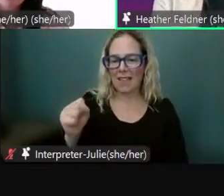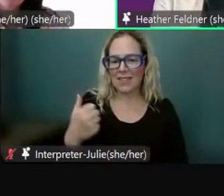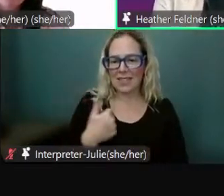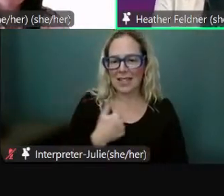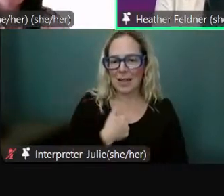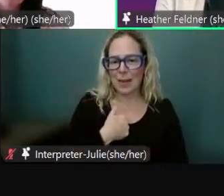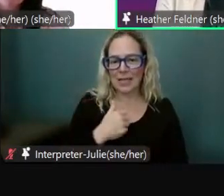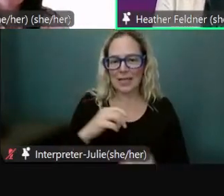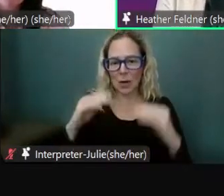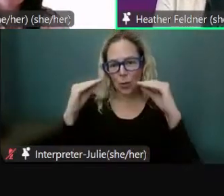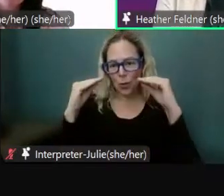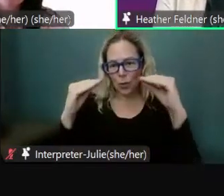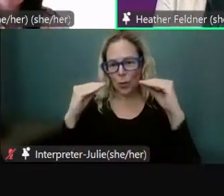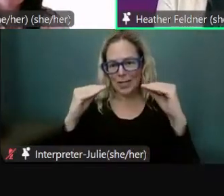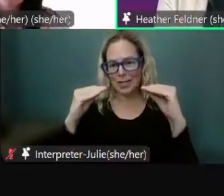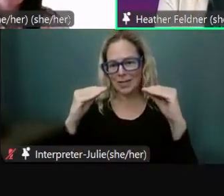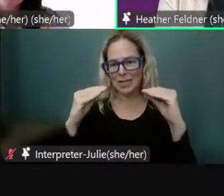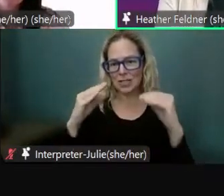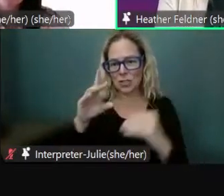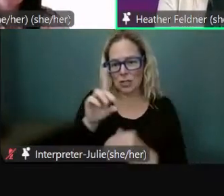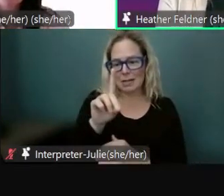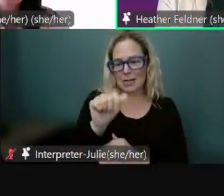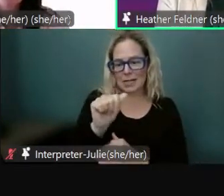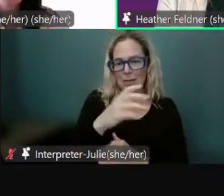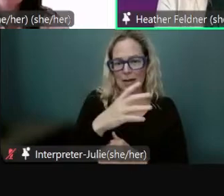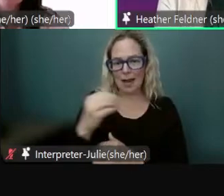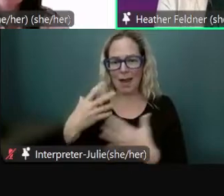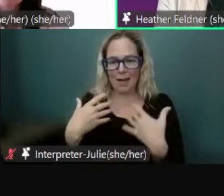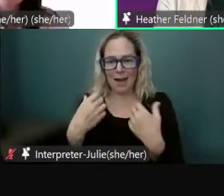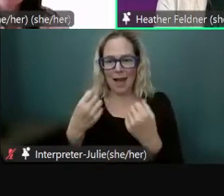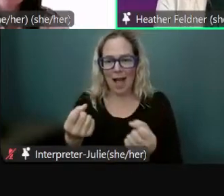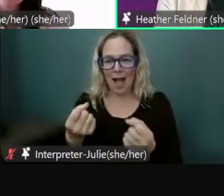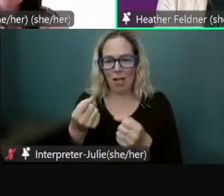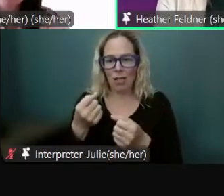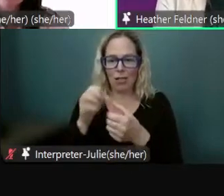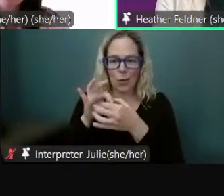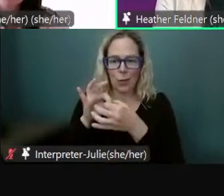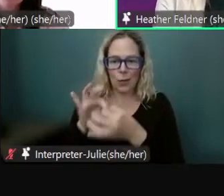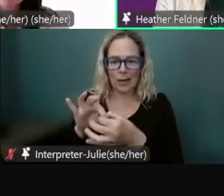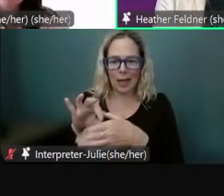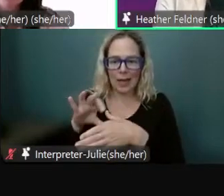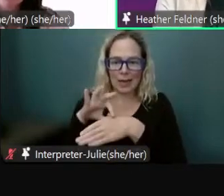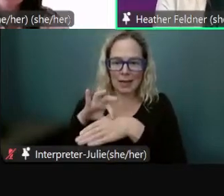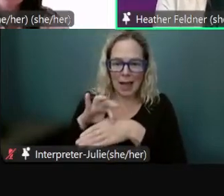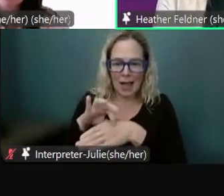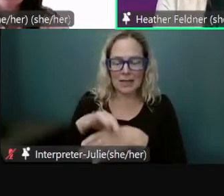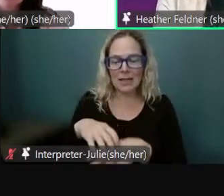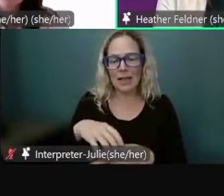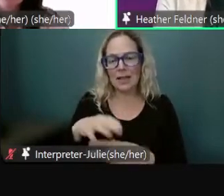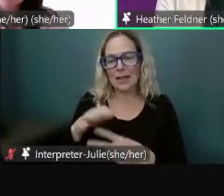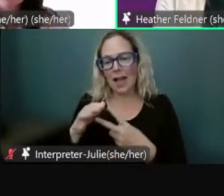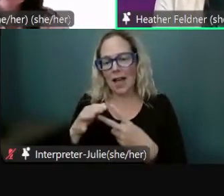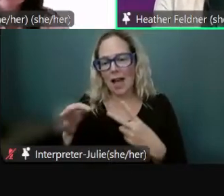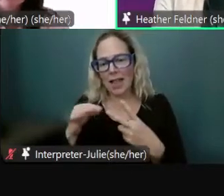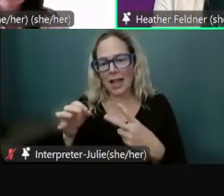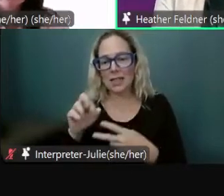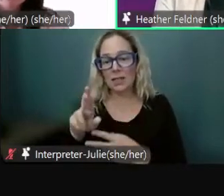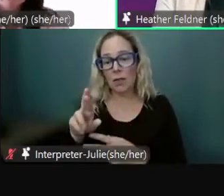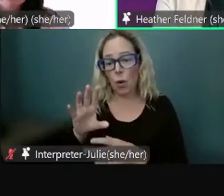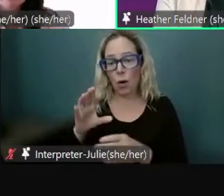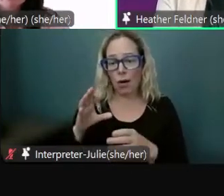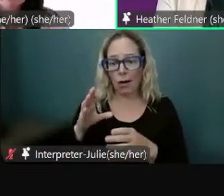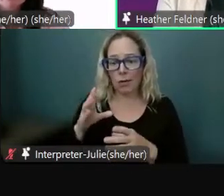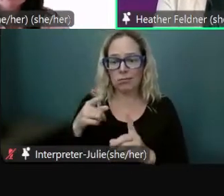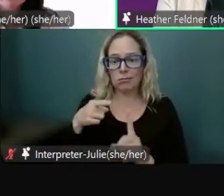and health related content or courses, whether those be elective or core courses. And